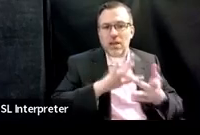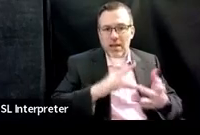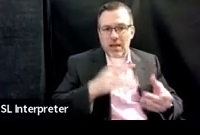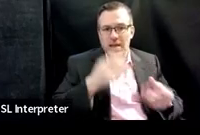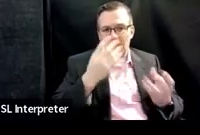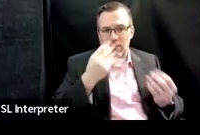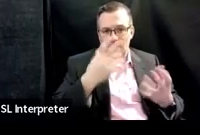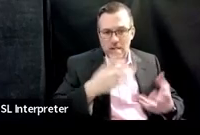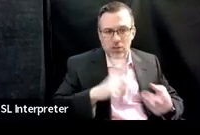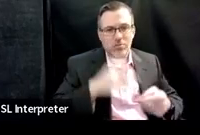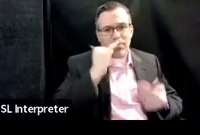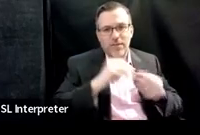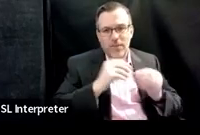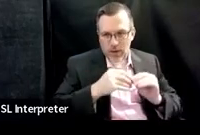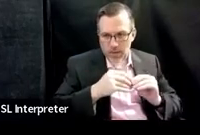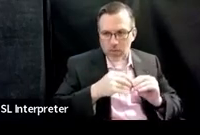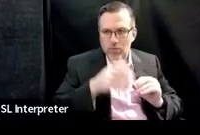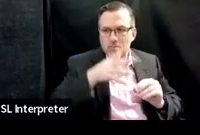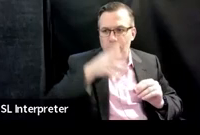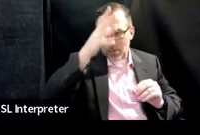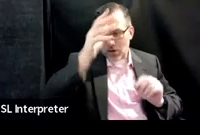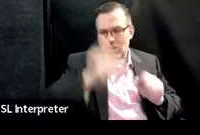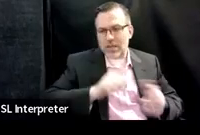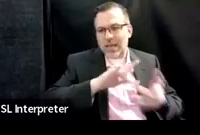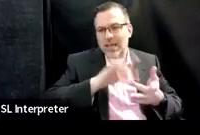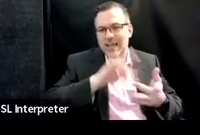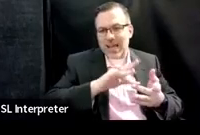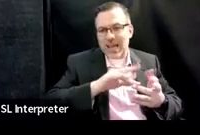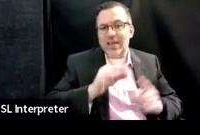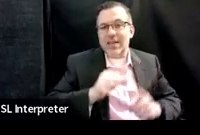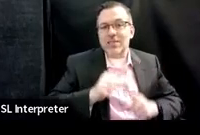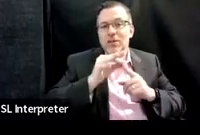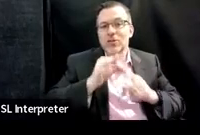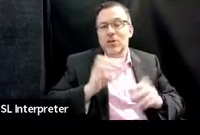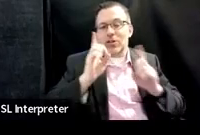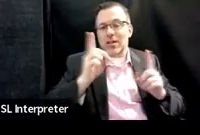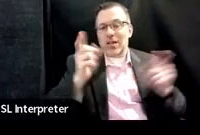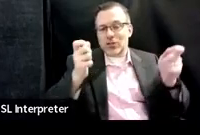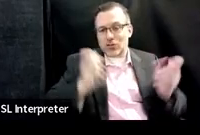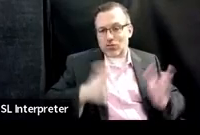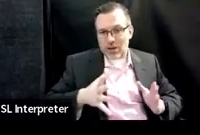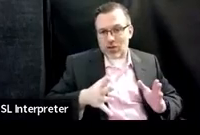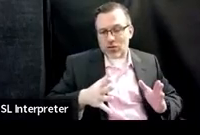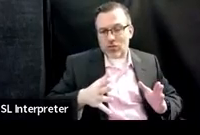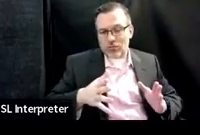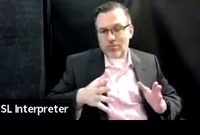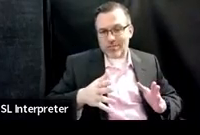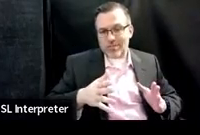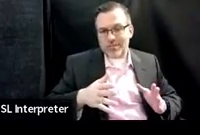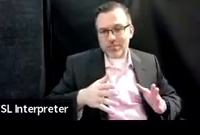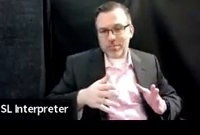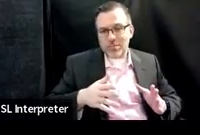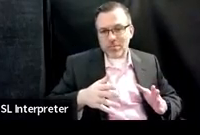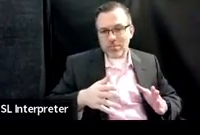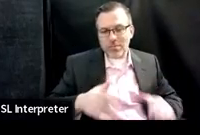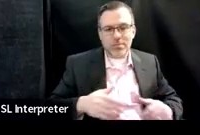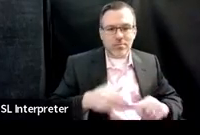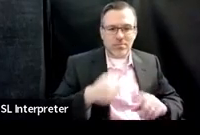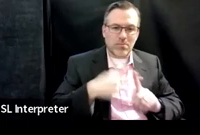that the parent can contact the school district, usually the special ed director, in that information besides those other